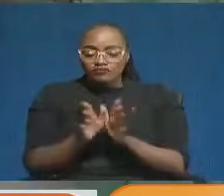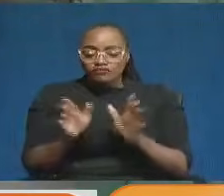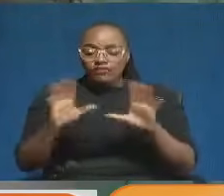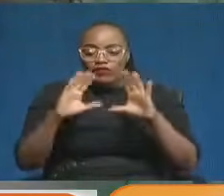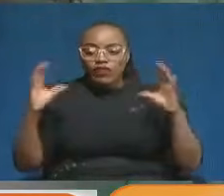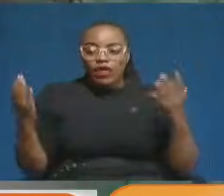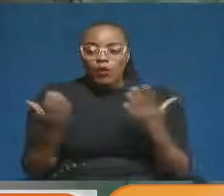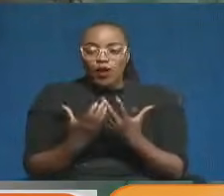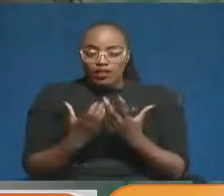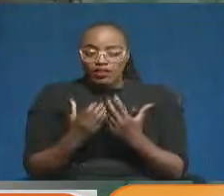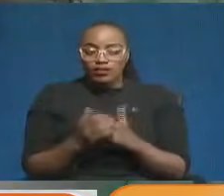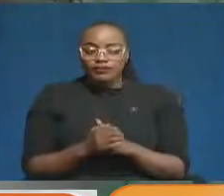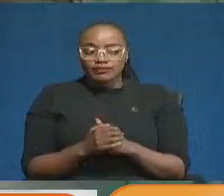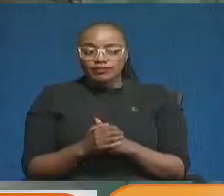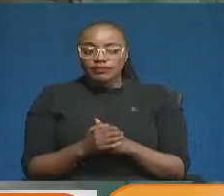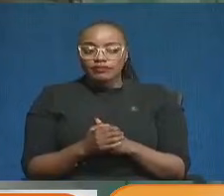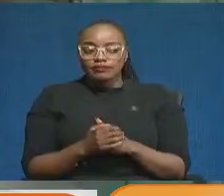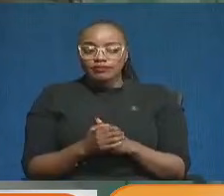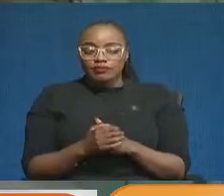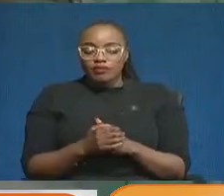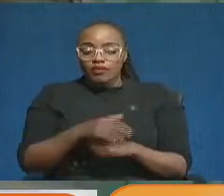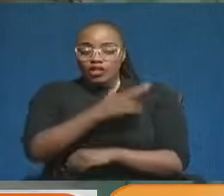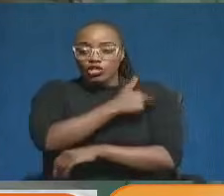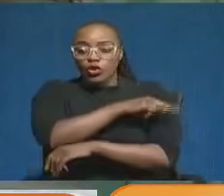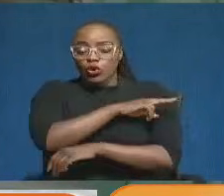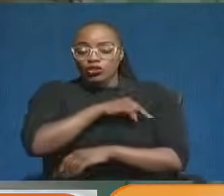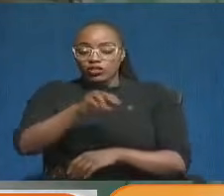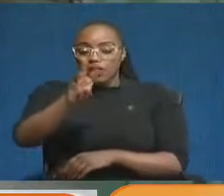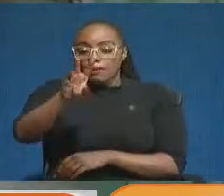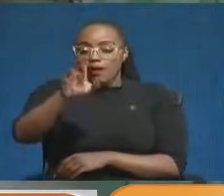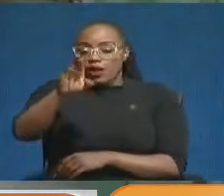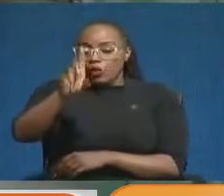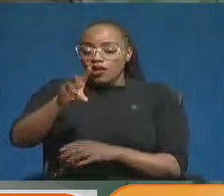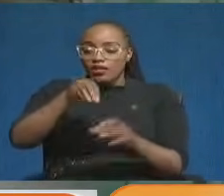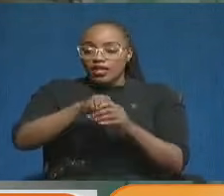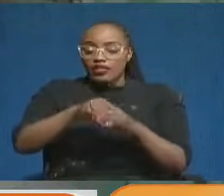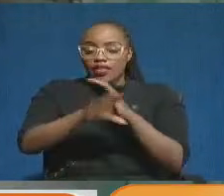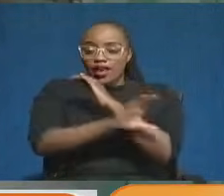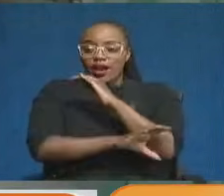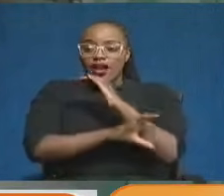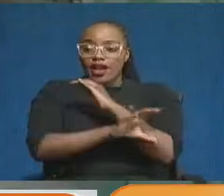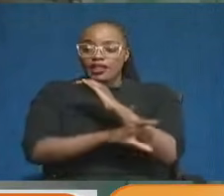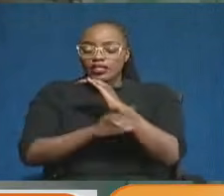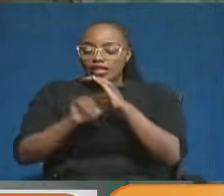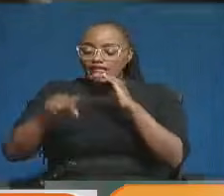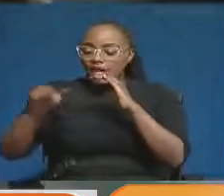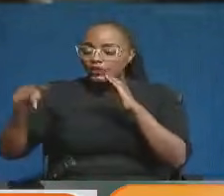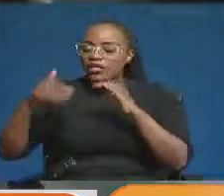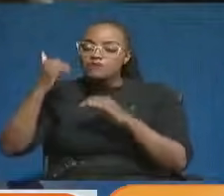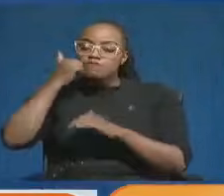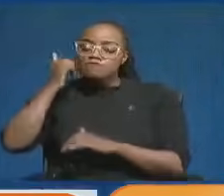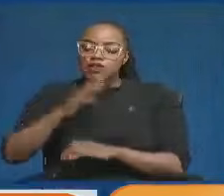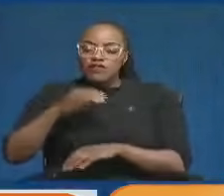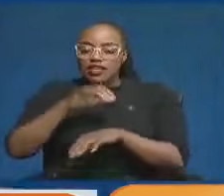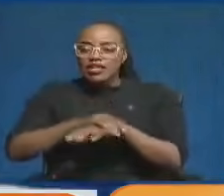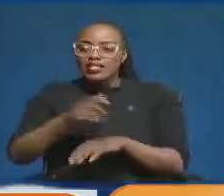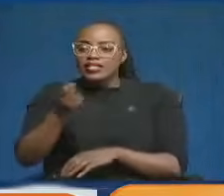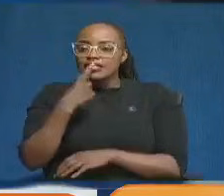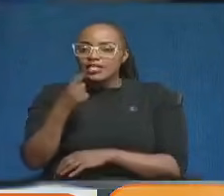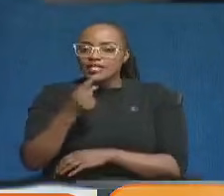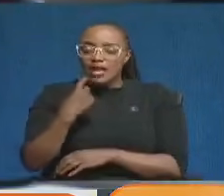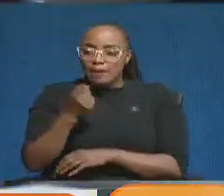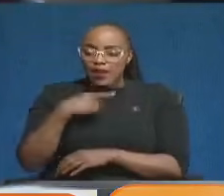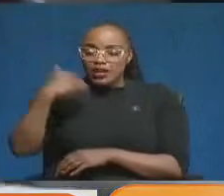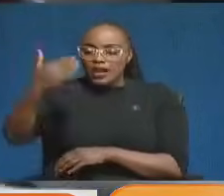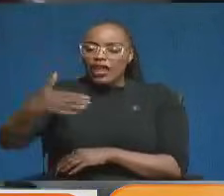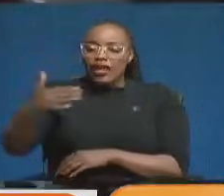globe. In hospital wards across the country, thousands of patients are receiving treatment every